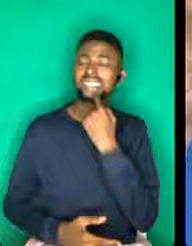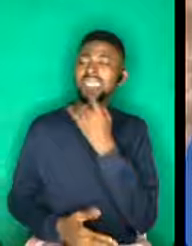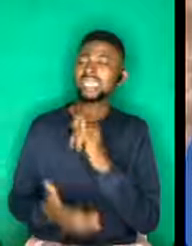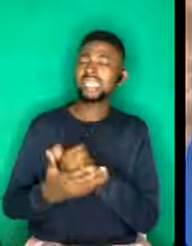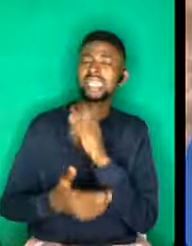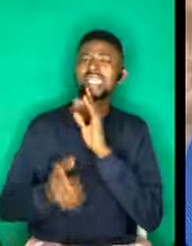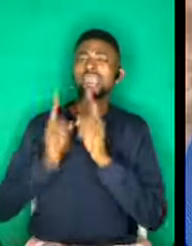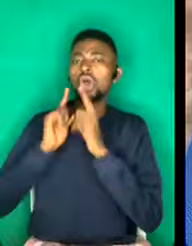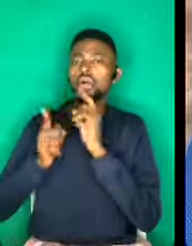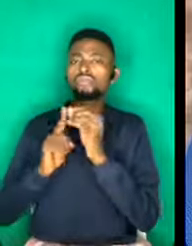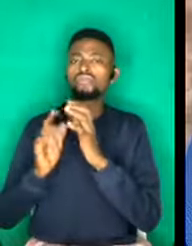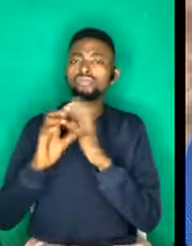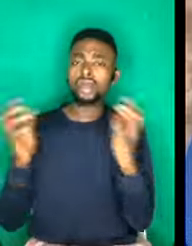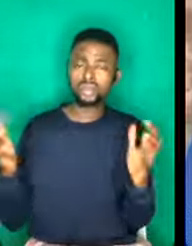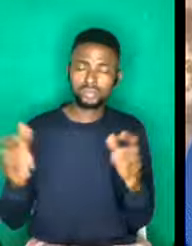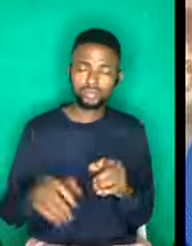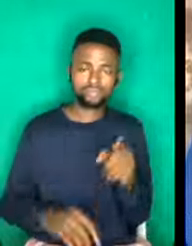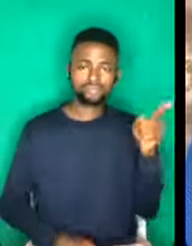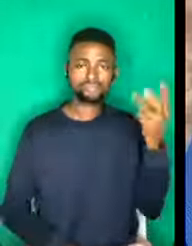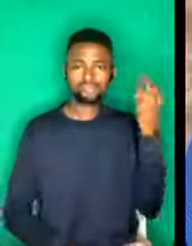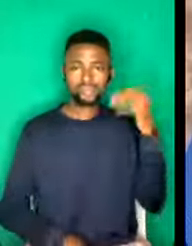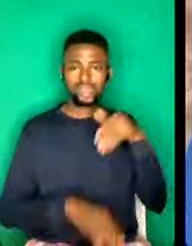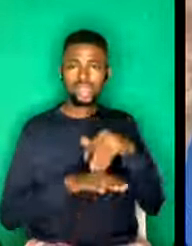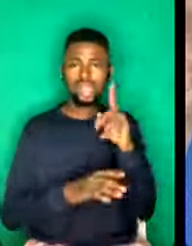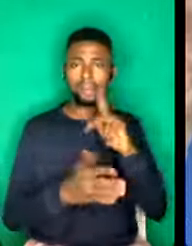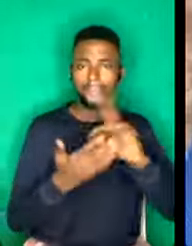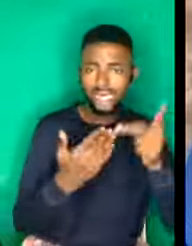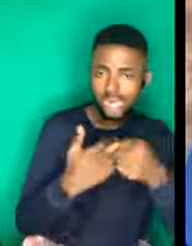a program I was interpreting, and